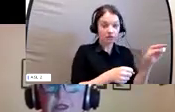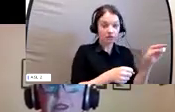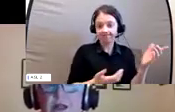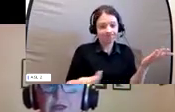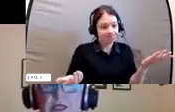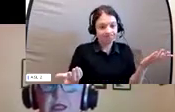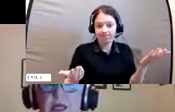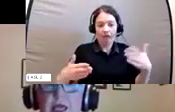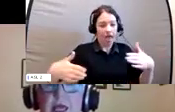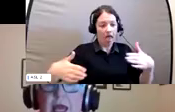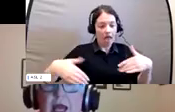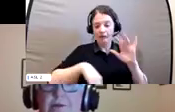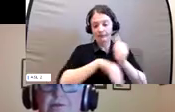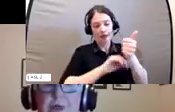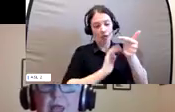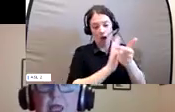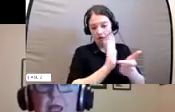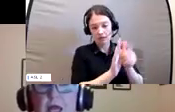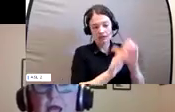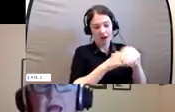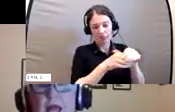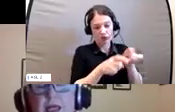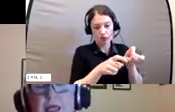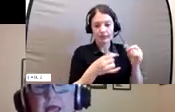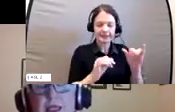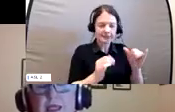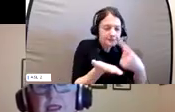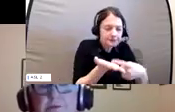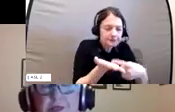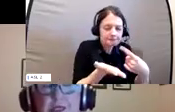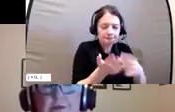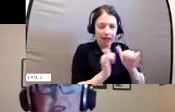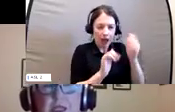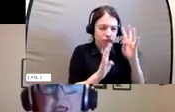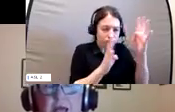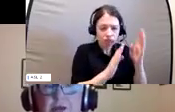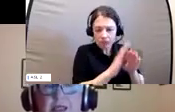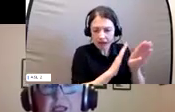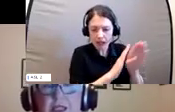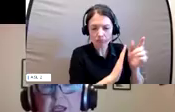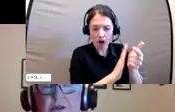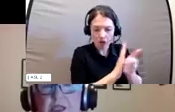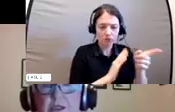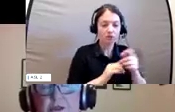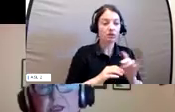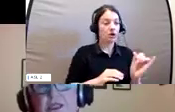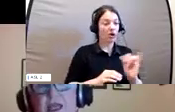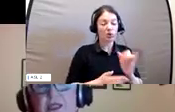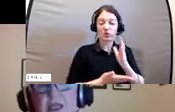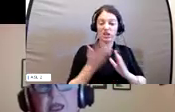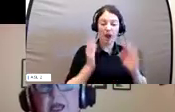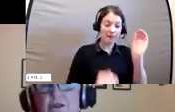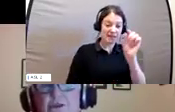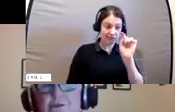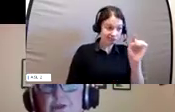yet. They're still consulting. And again, there's a perception in the other states and